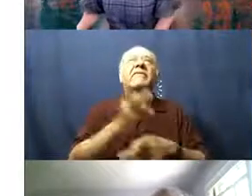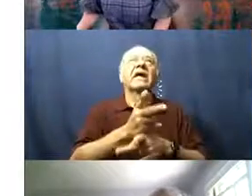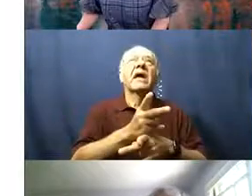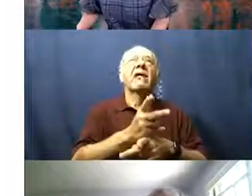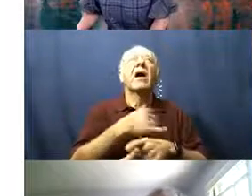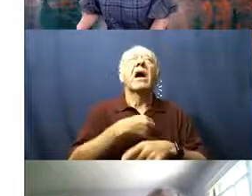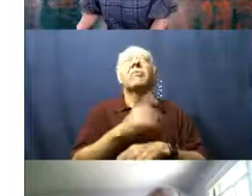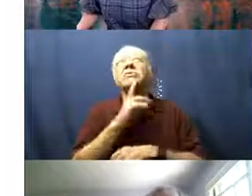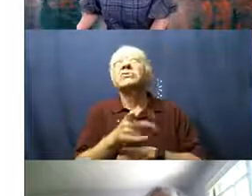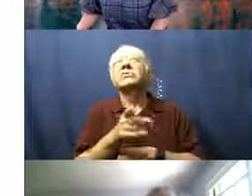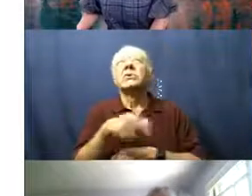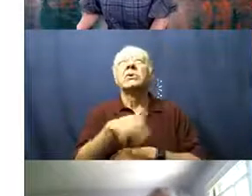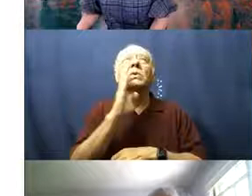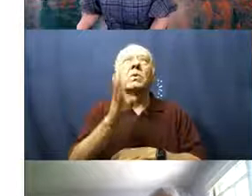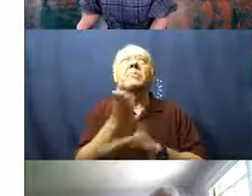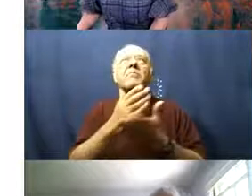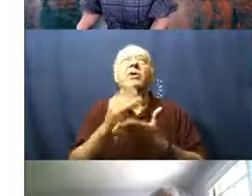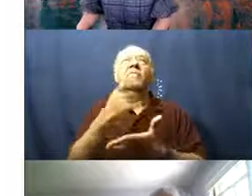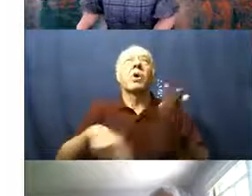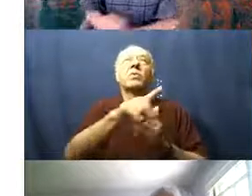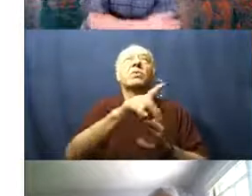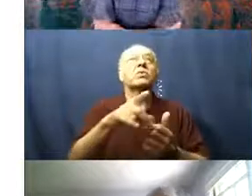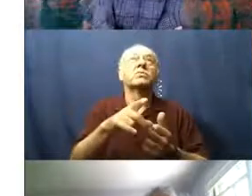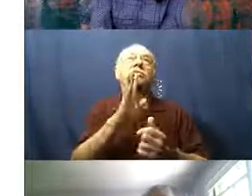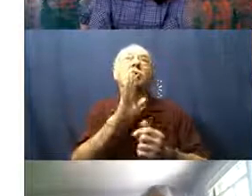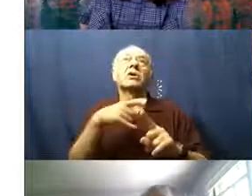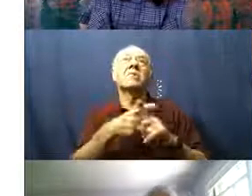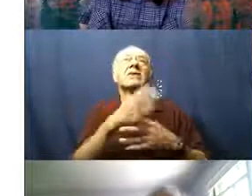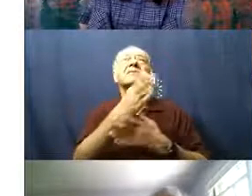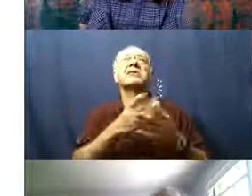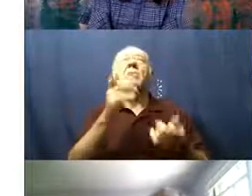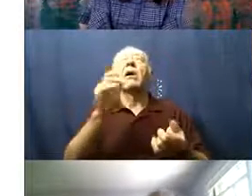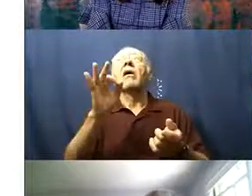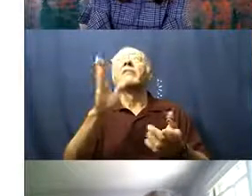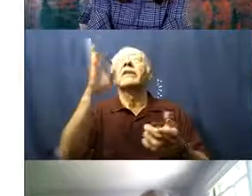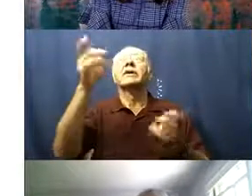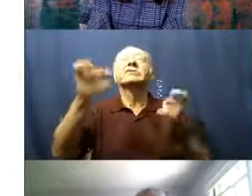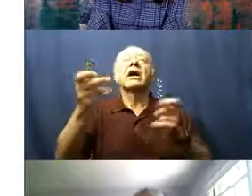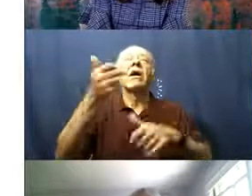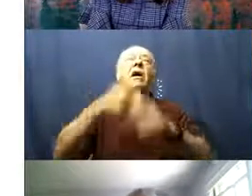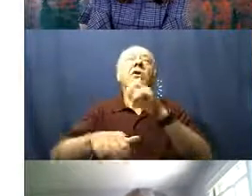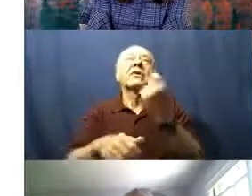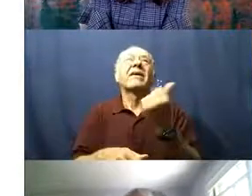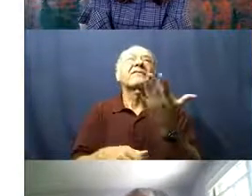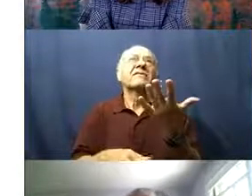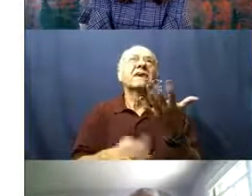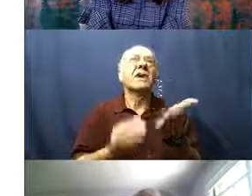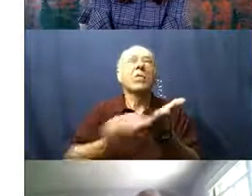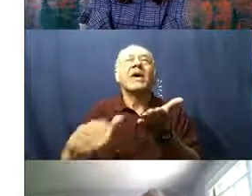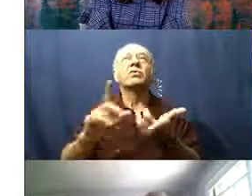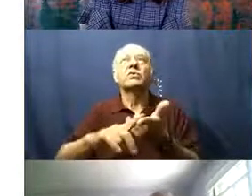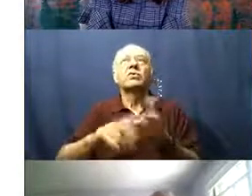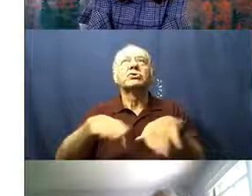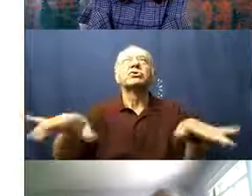And I'm sure will be part of what you talked about, you know, some of the changes under the 1115 waiver to the children's system of care,